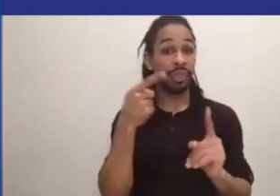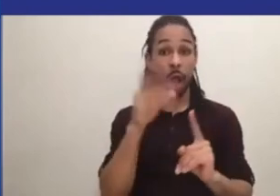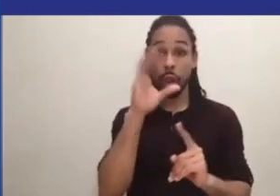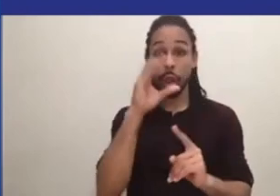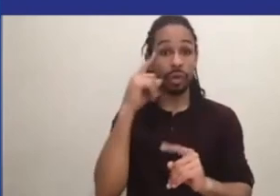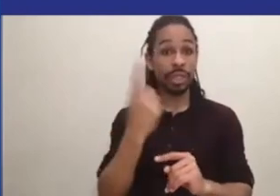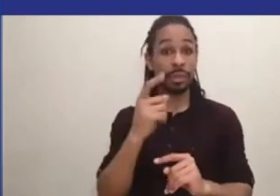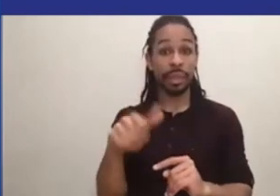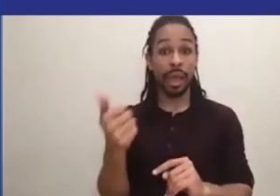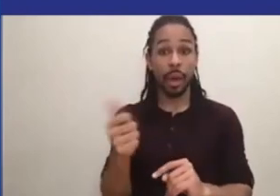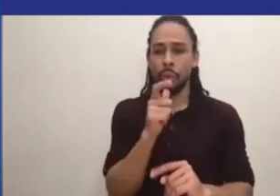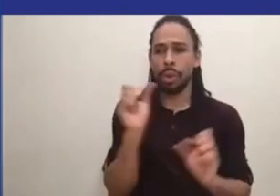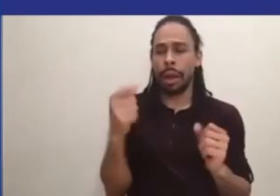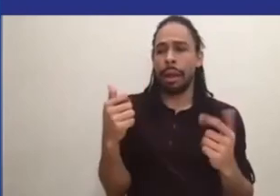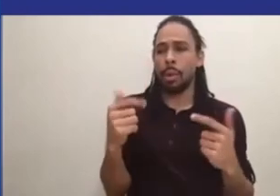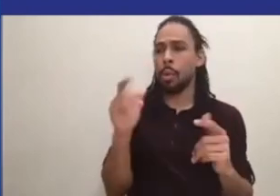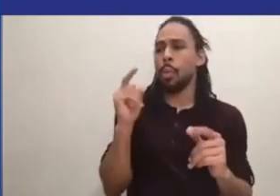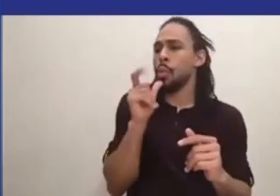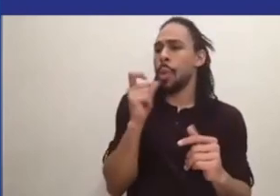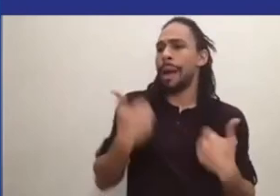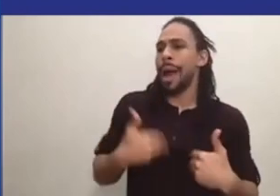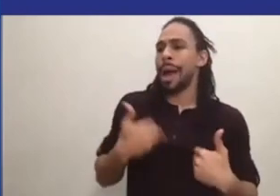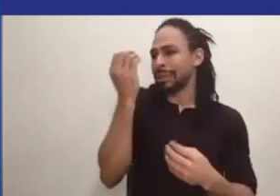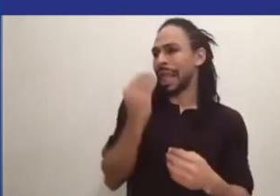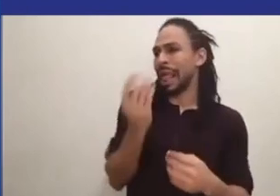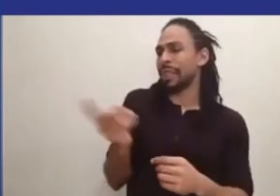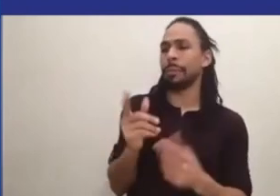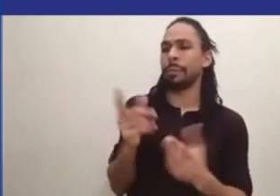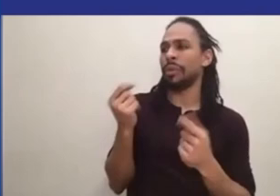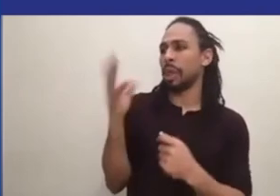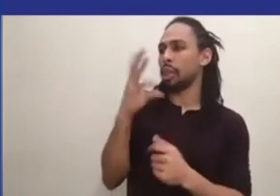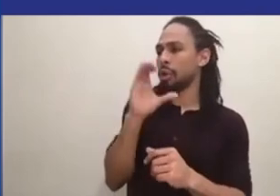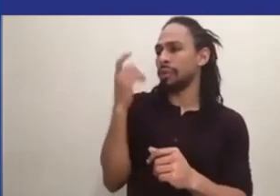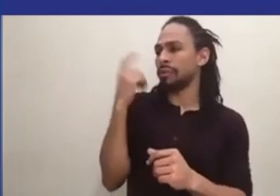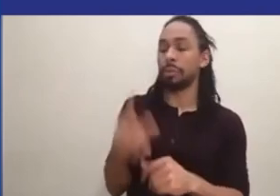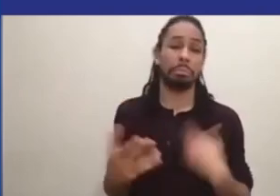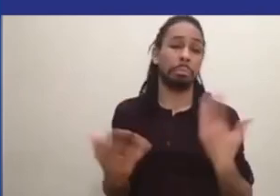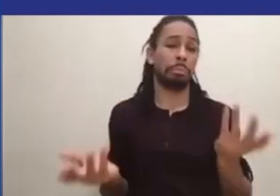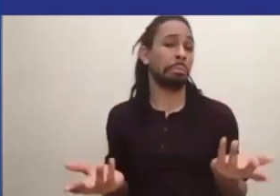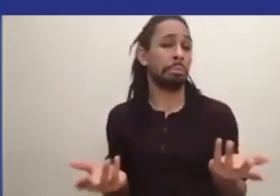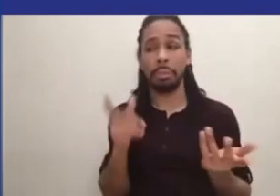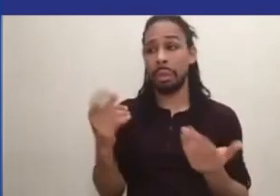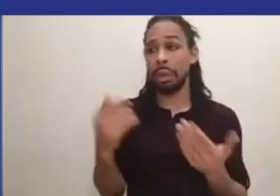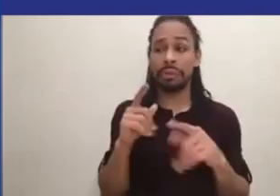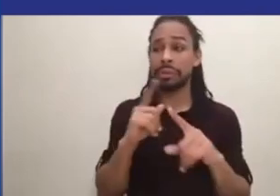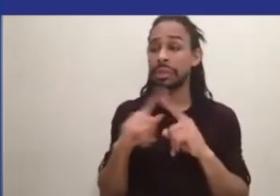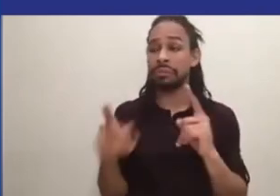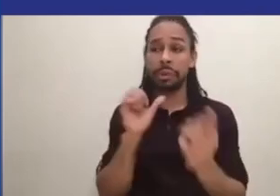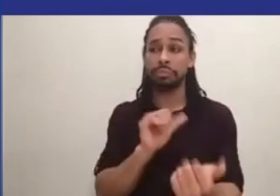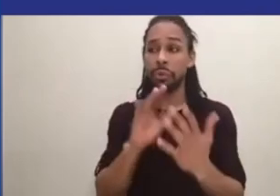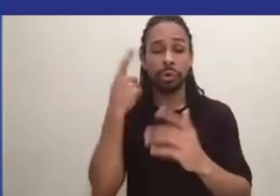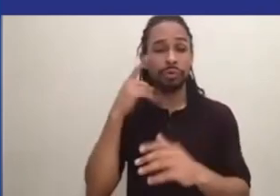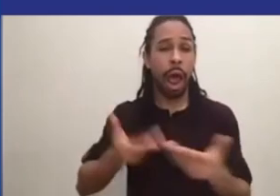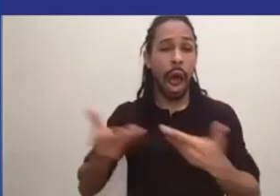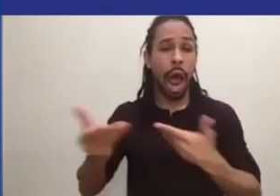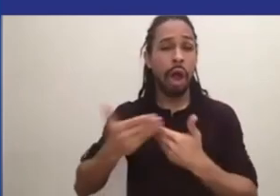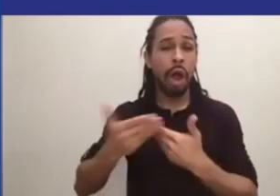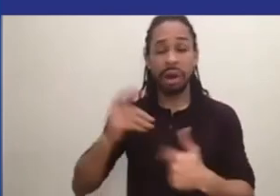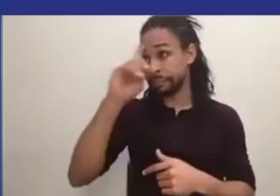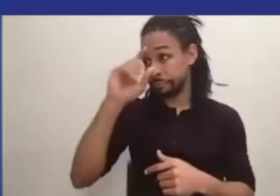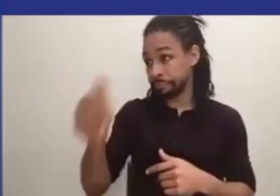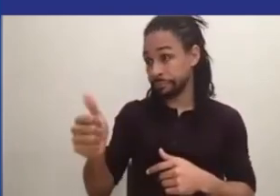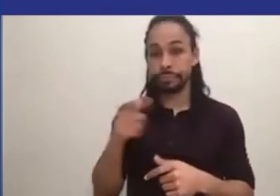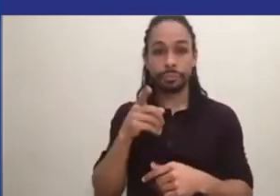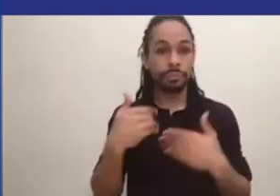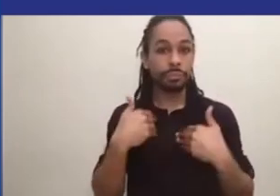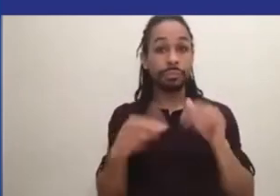I to tell them what they were looking for? They have a different way that they hire people. We, JaQuel, you know this. Billy, you know this. You have casting